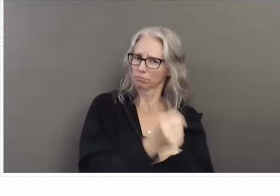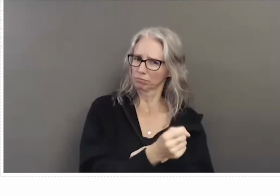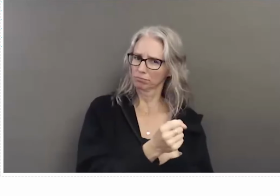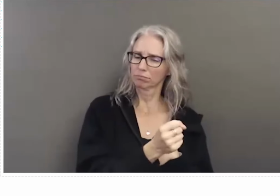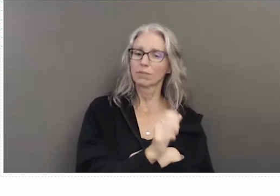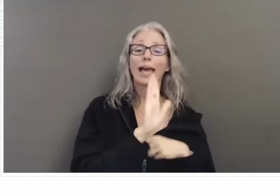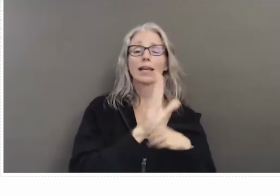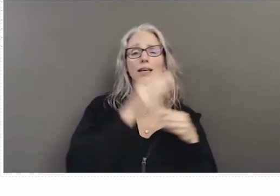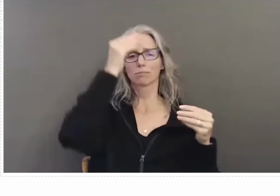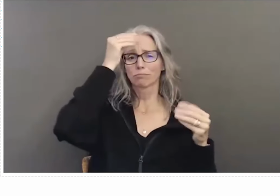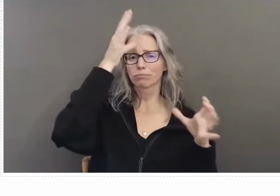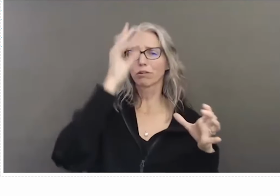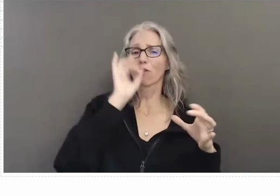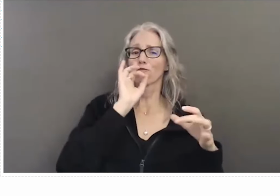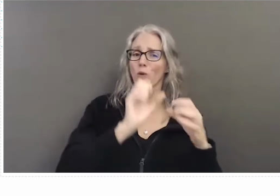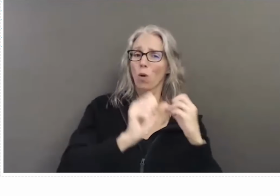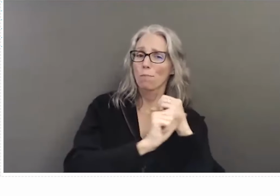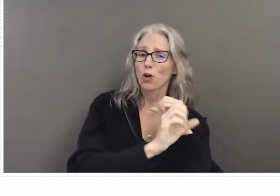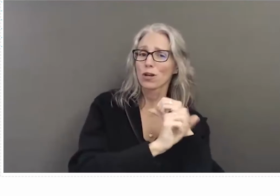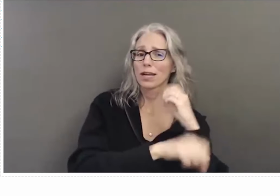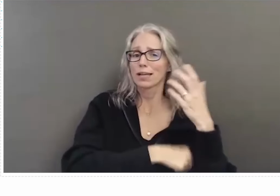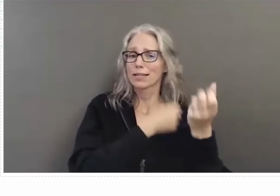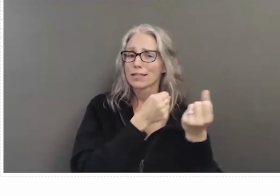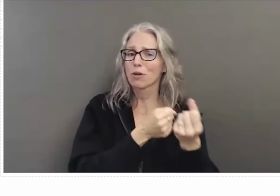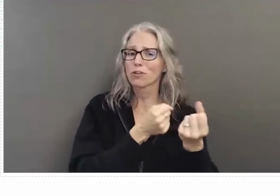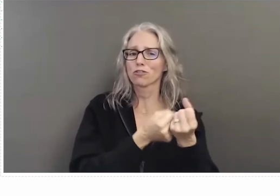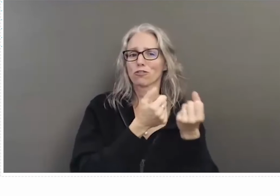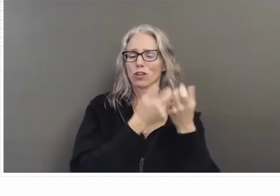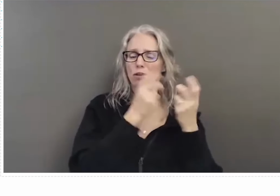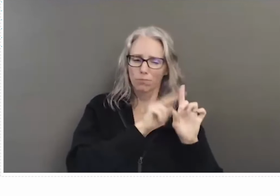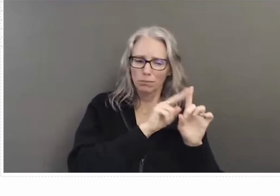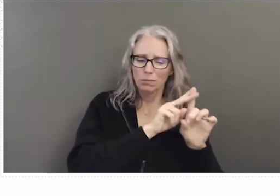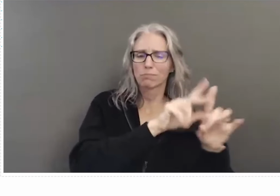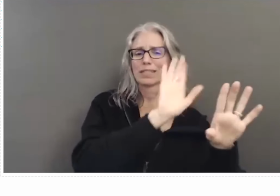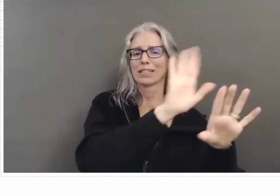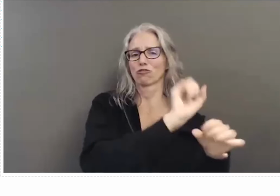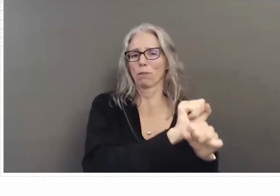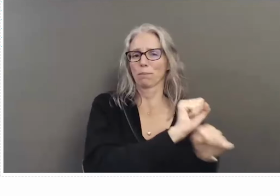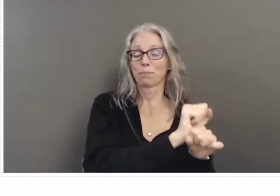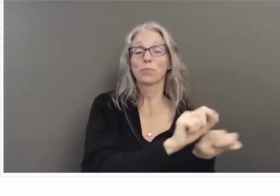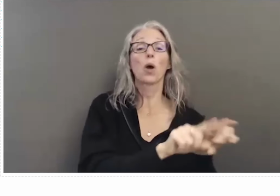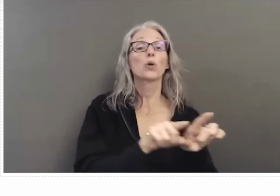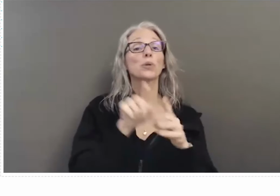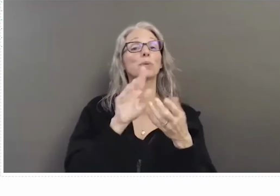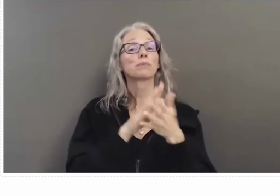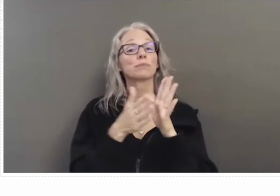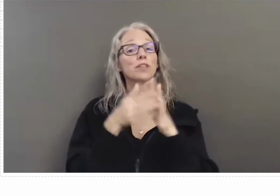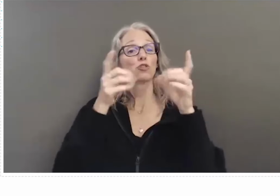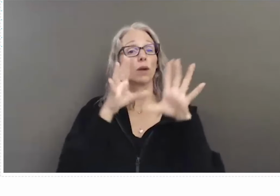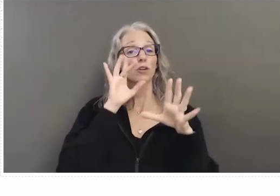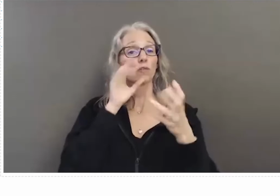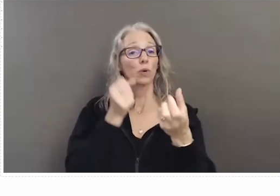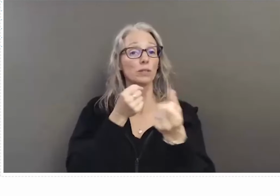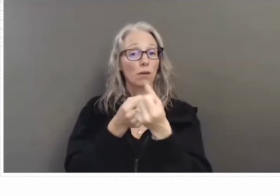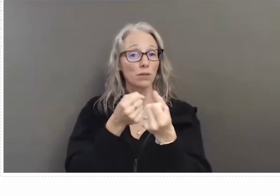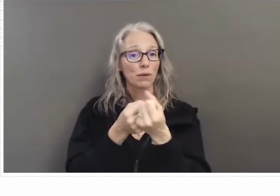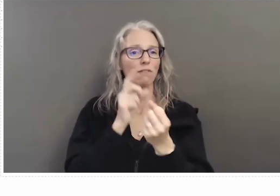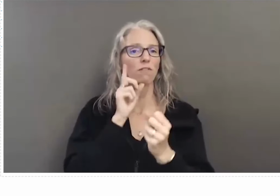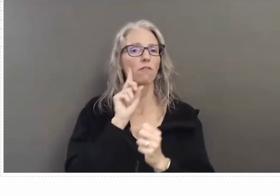of marketing and sponsorship to good use. Jay also served as director of sponsorships at some other bank,